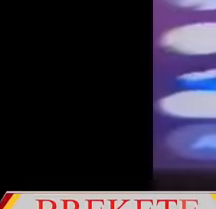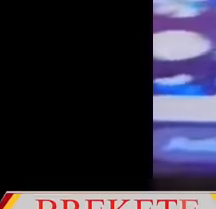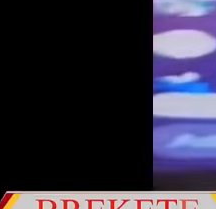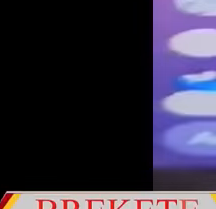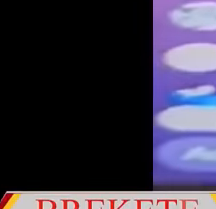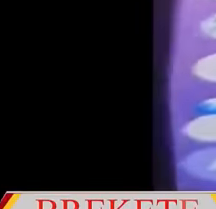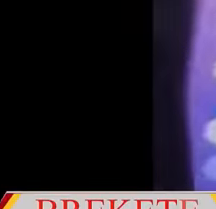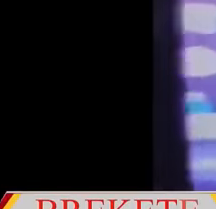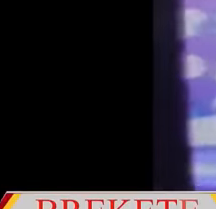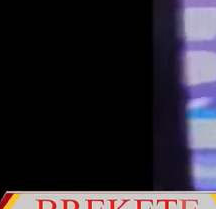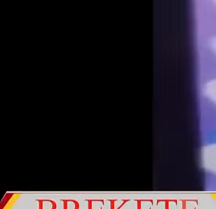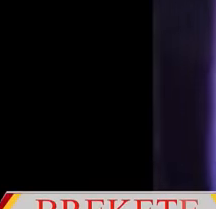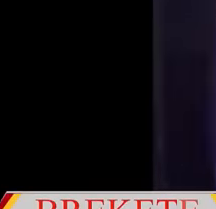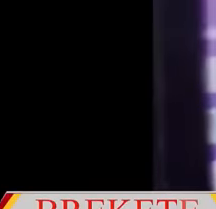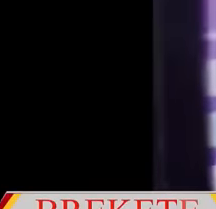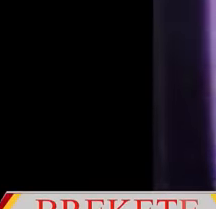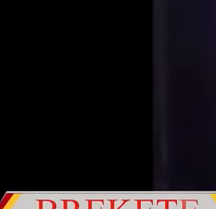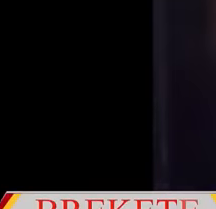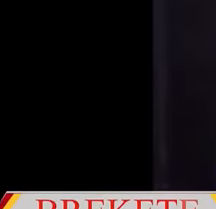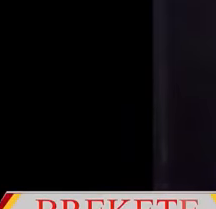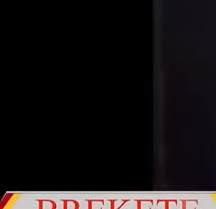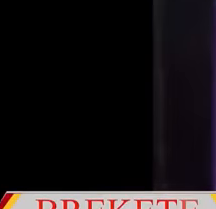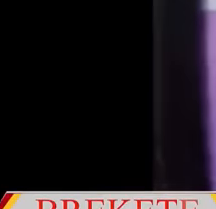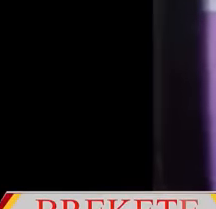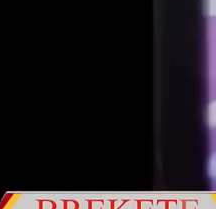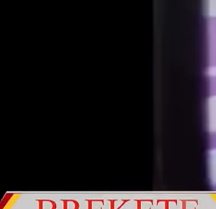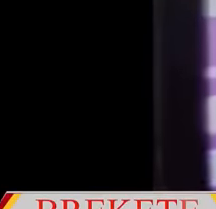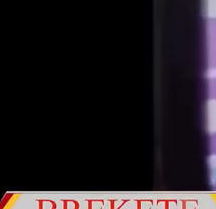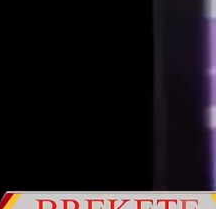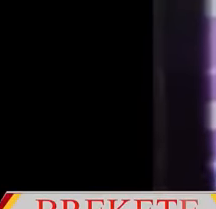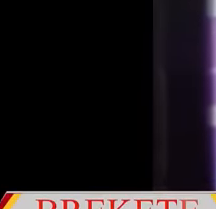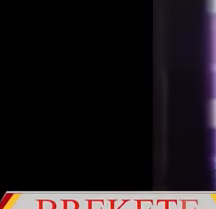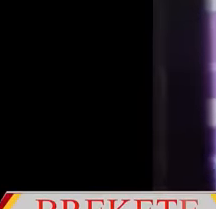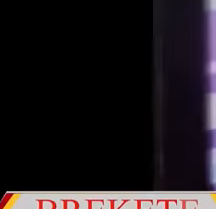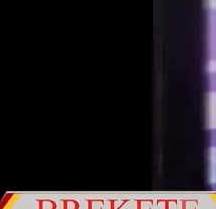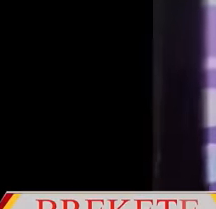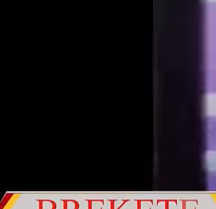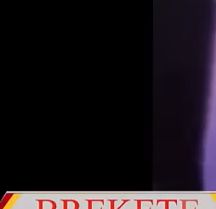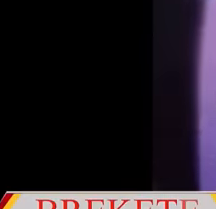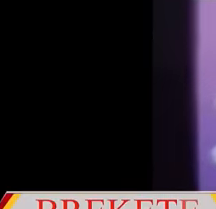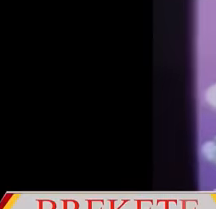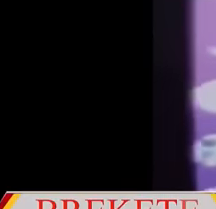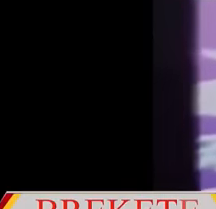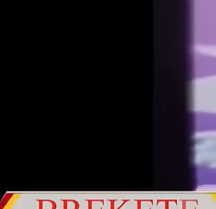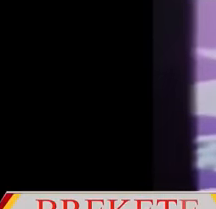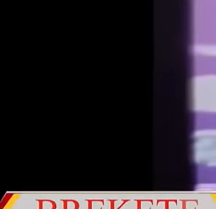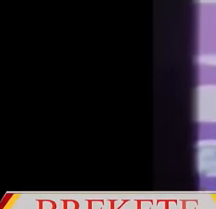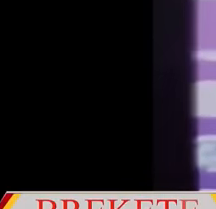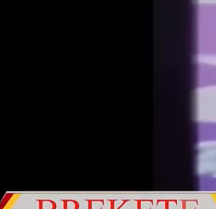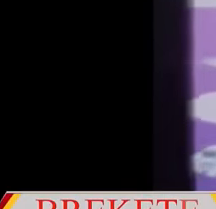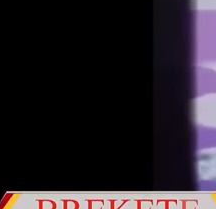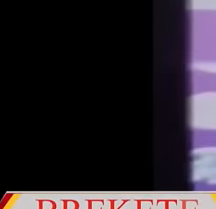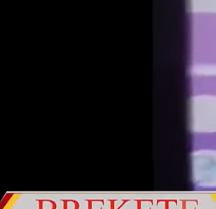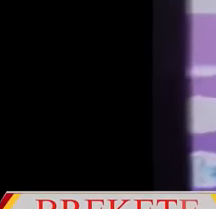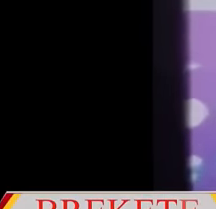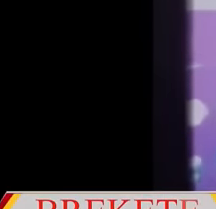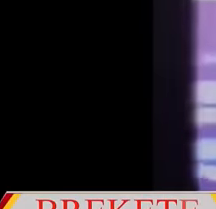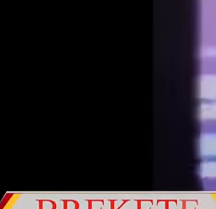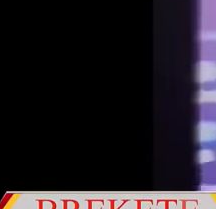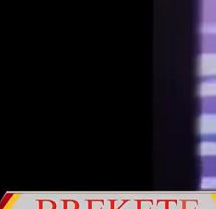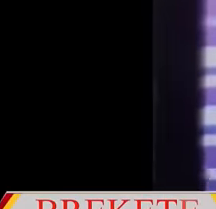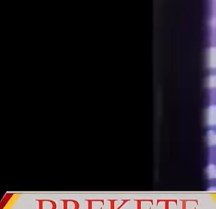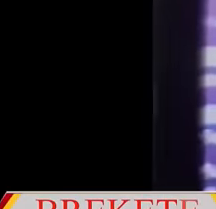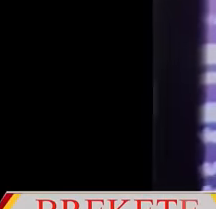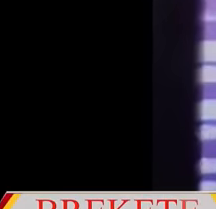supporter because we could see that some of them even said I'm walking in the studio. I'm walking in the studio. As thoughts, we do go.